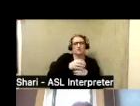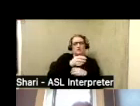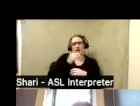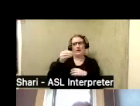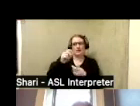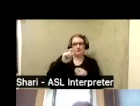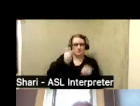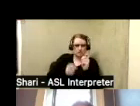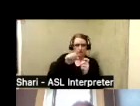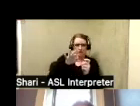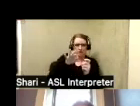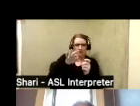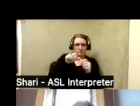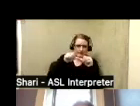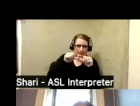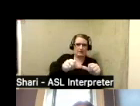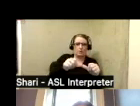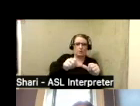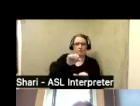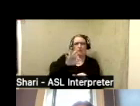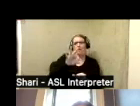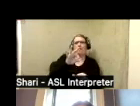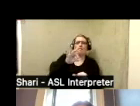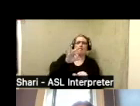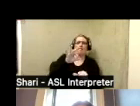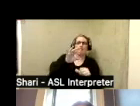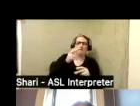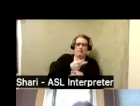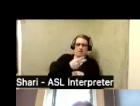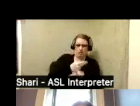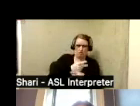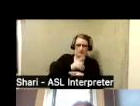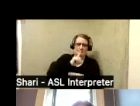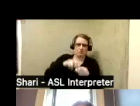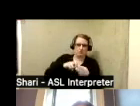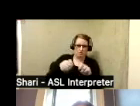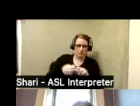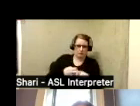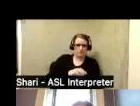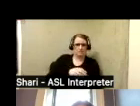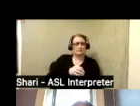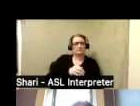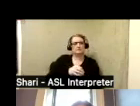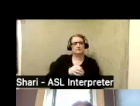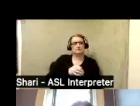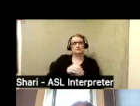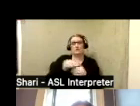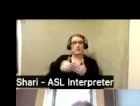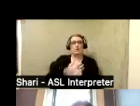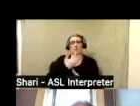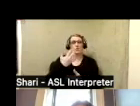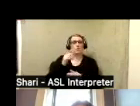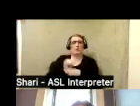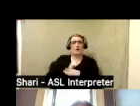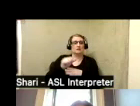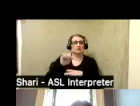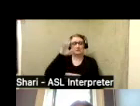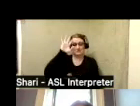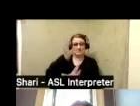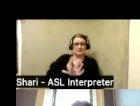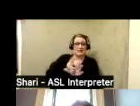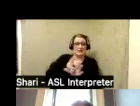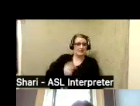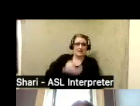that are the problem. So we've been influenced by the revolutionary practices of institutional psychotherapy and sector psychiatry